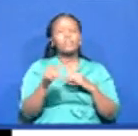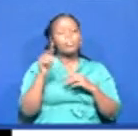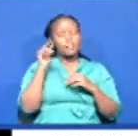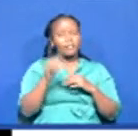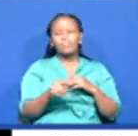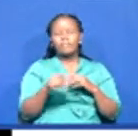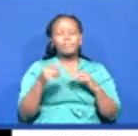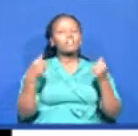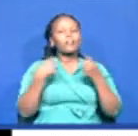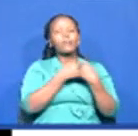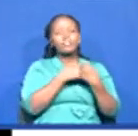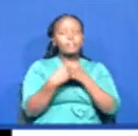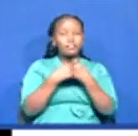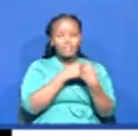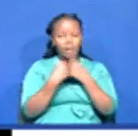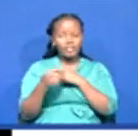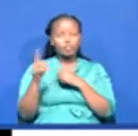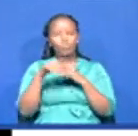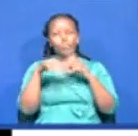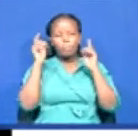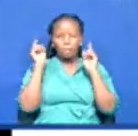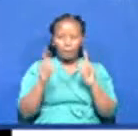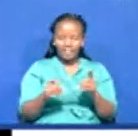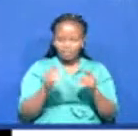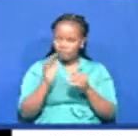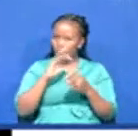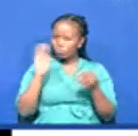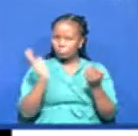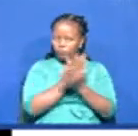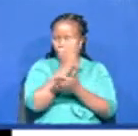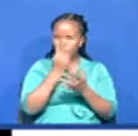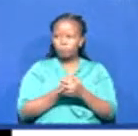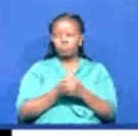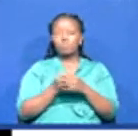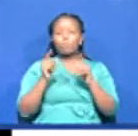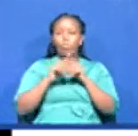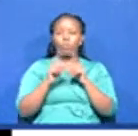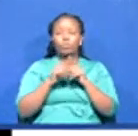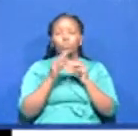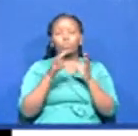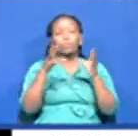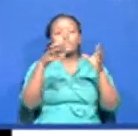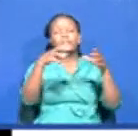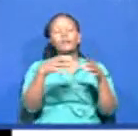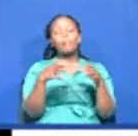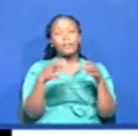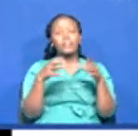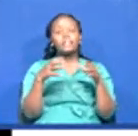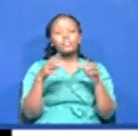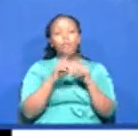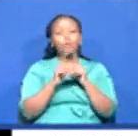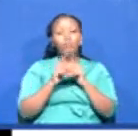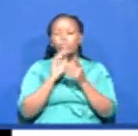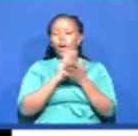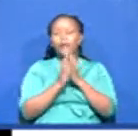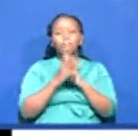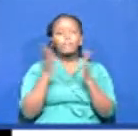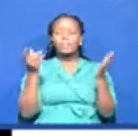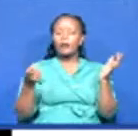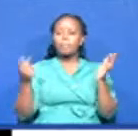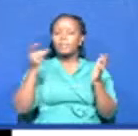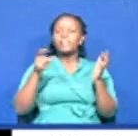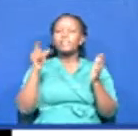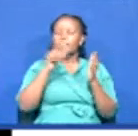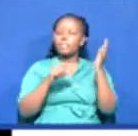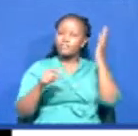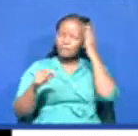keep our finger on the pulse on. Companies as well, as enforcement agencies, are becoming increasingly aware of the